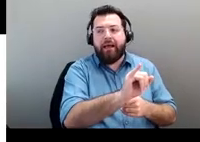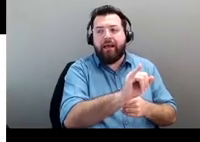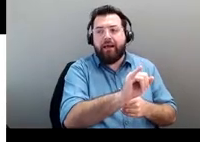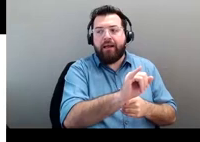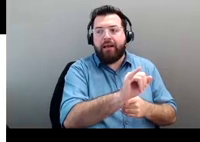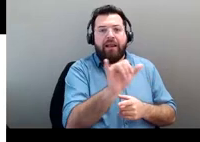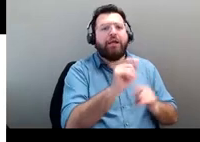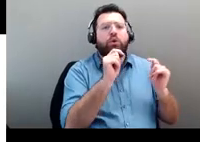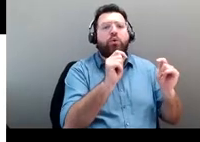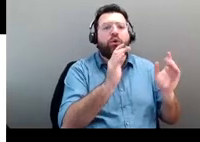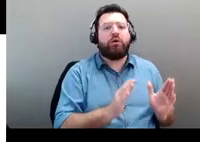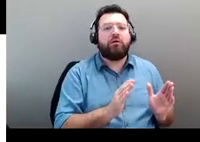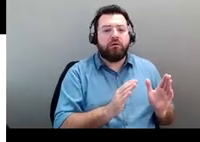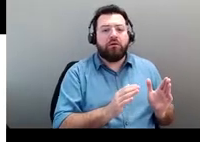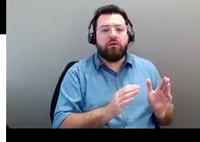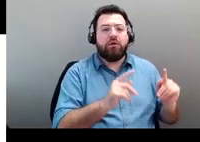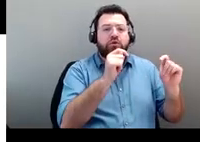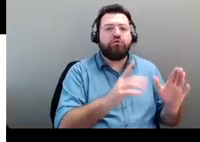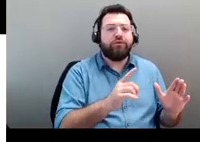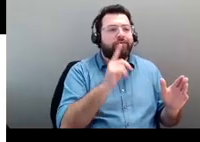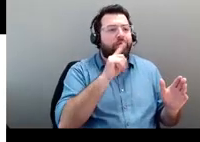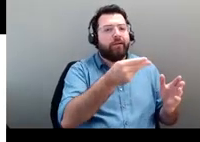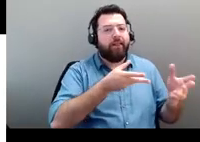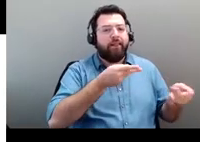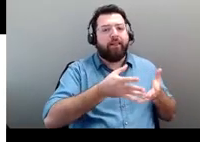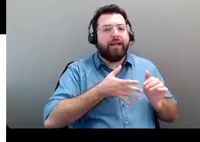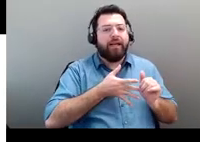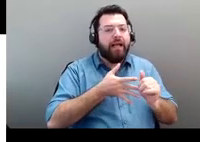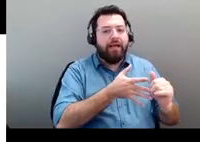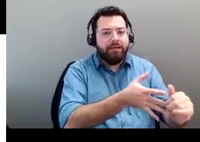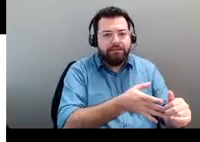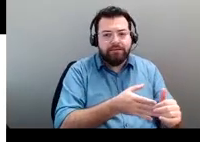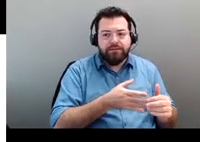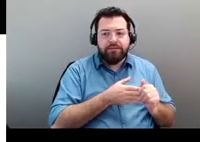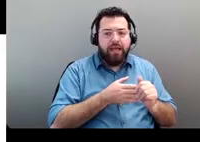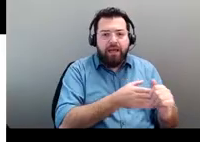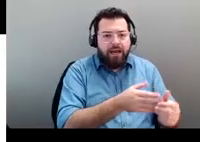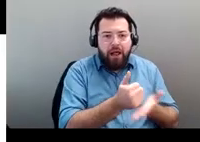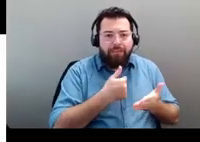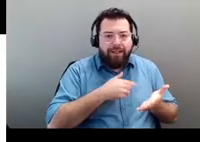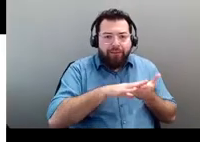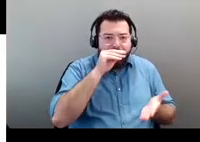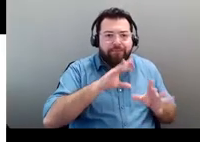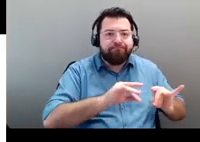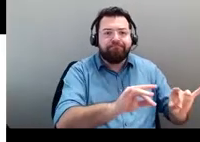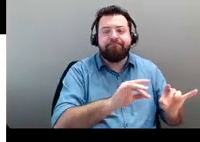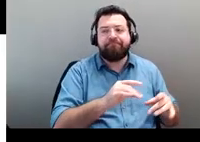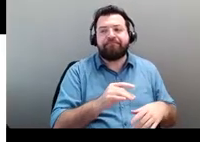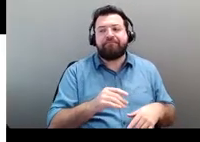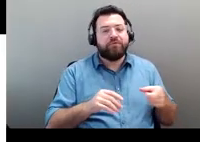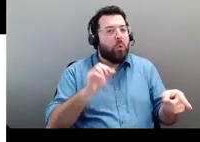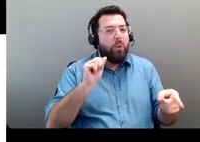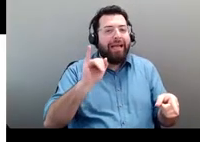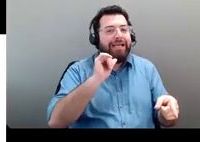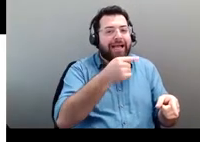like a tutor for guidance, for learning, right? So the AI is not giving you